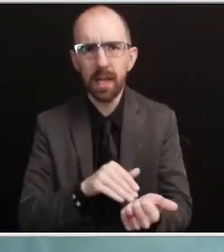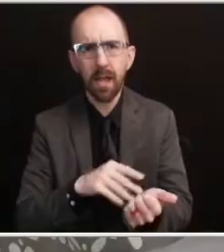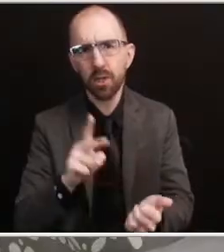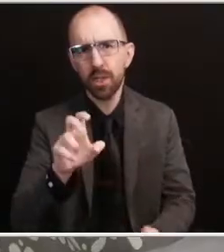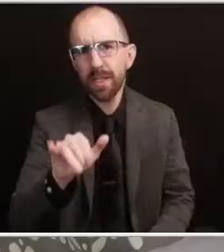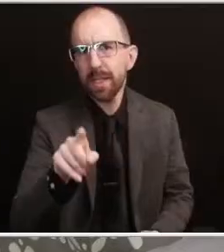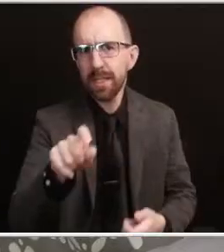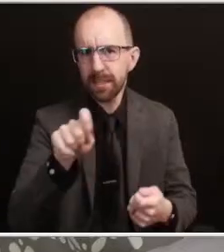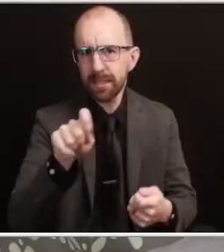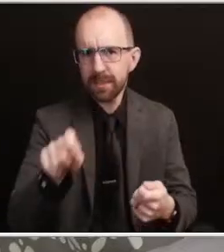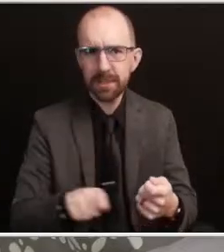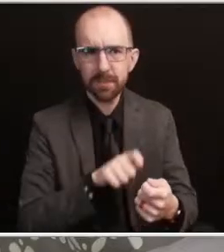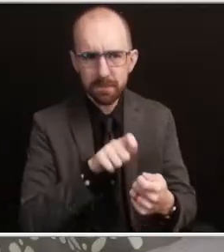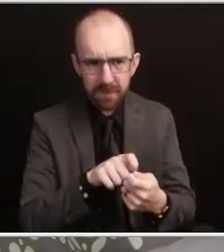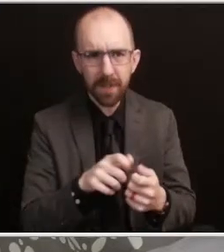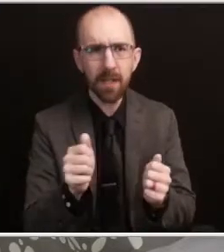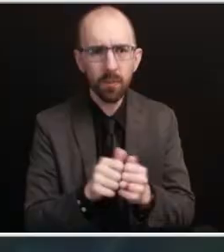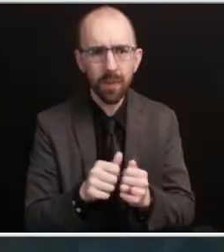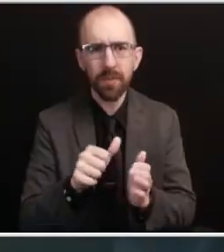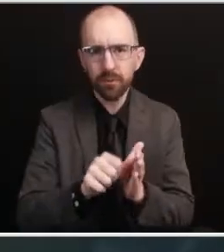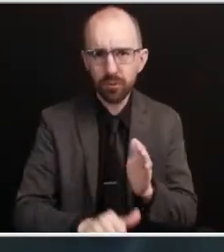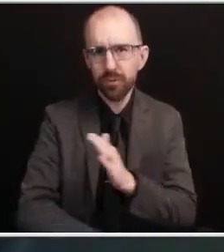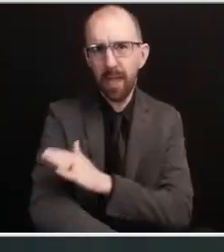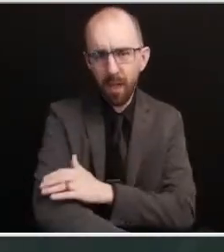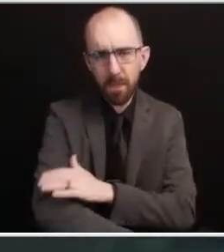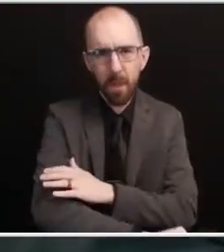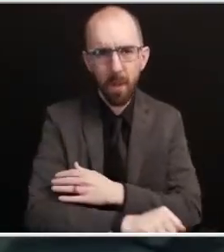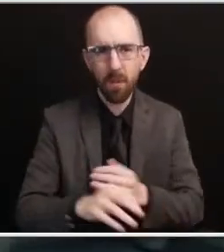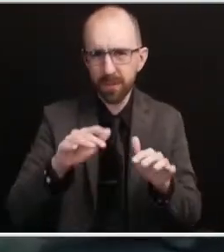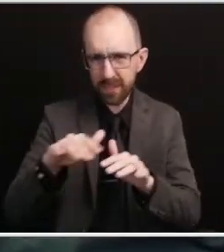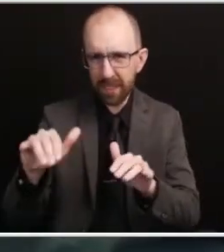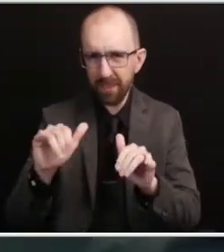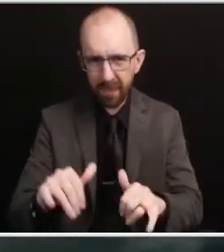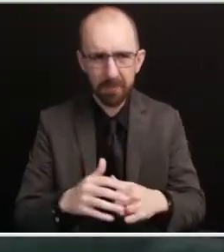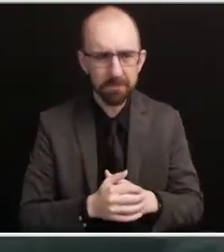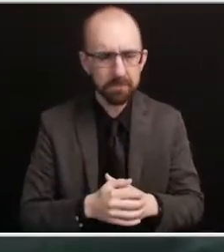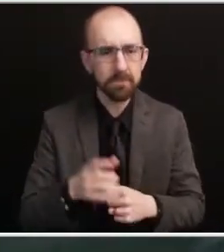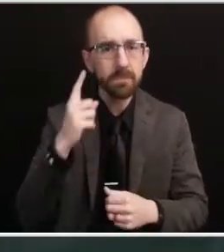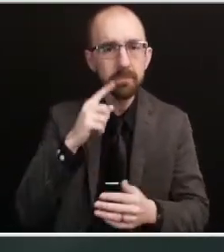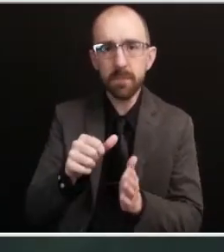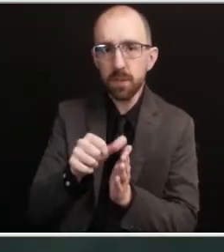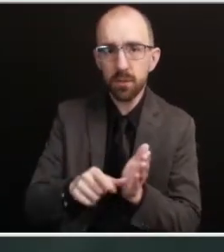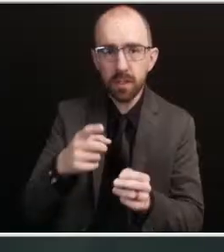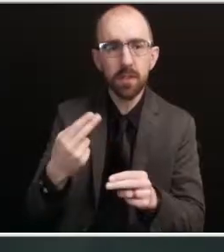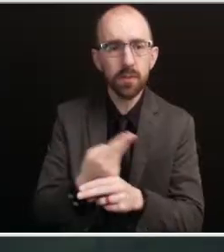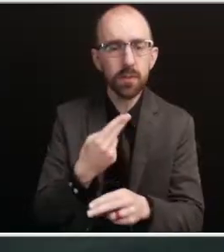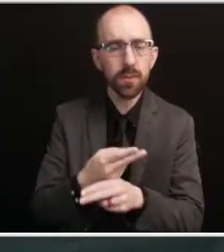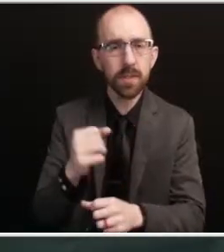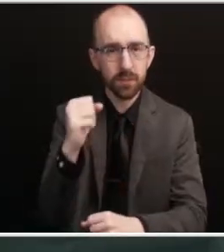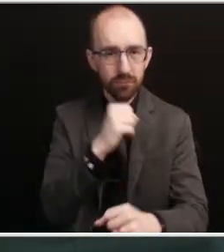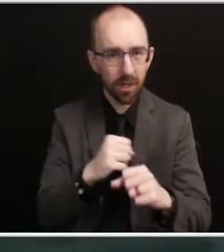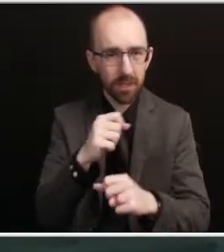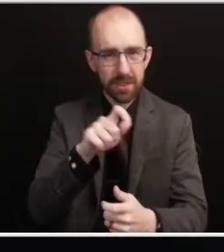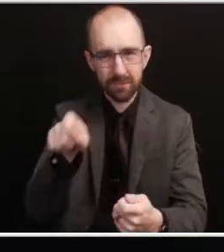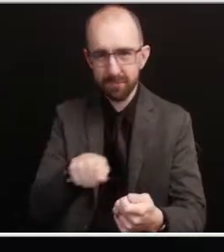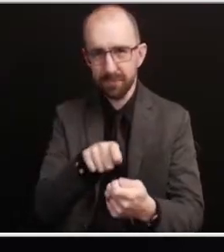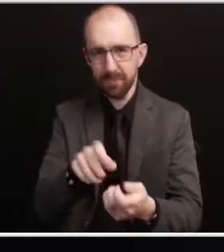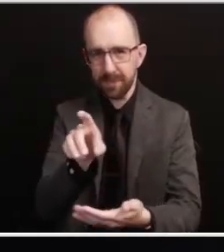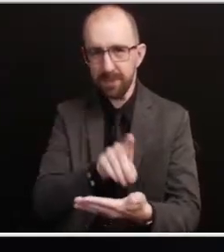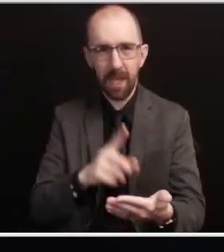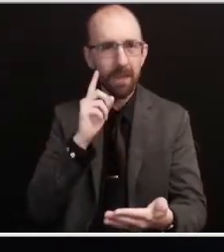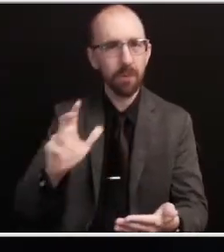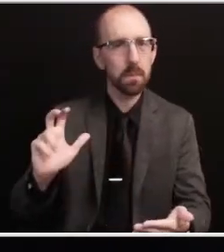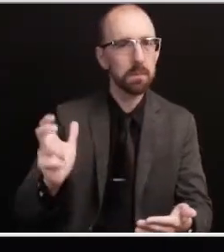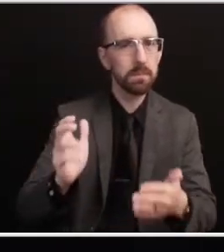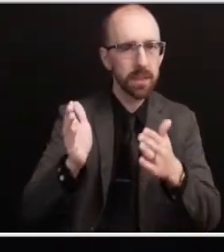in elbow surgeries and studying elbows and everything like that. To do the surgery, Dr. Key uses a technique specially designed for pitchers.